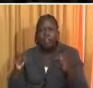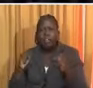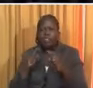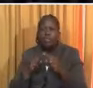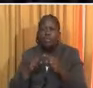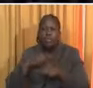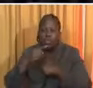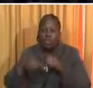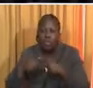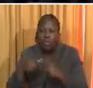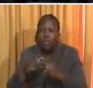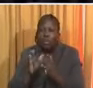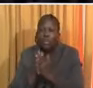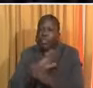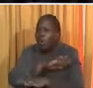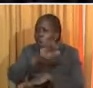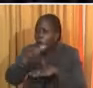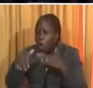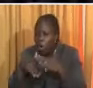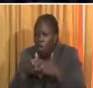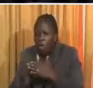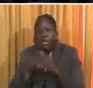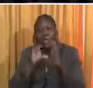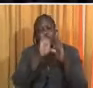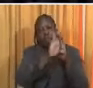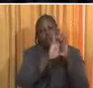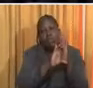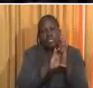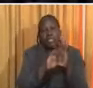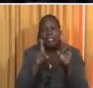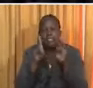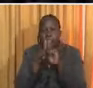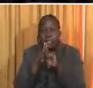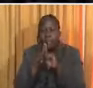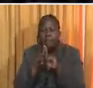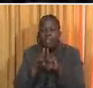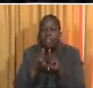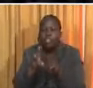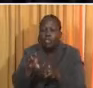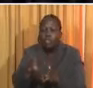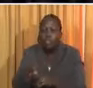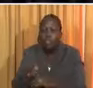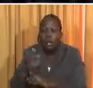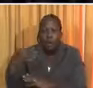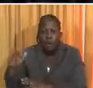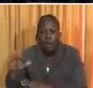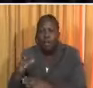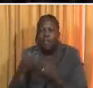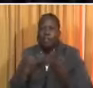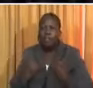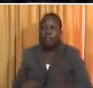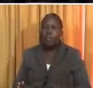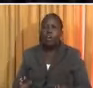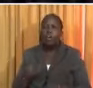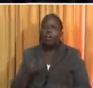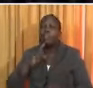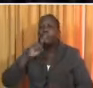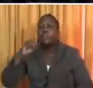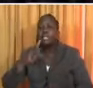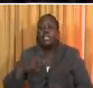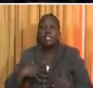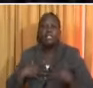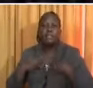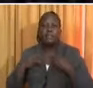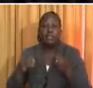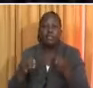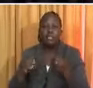entire Weimar Constitution, and arbitrarily took away rights to freedoms of speech, expression,